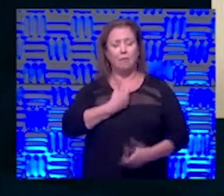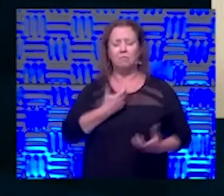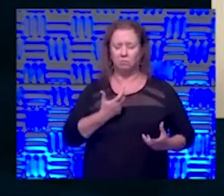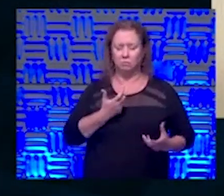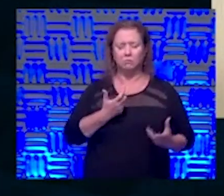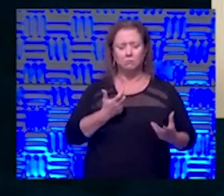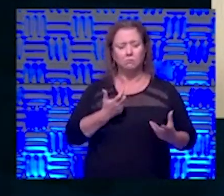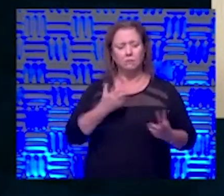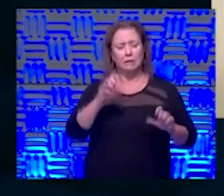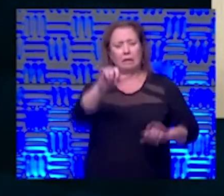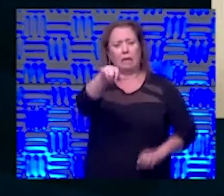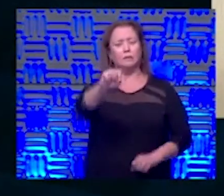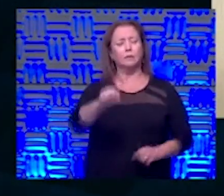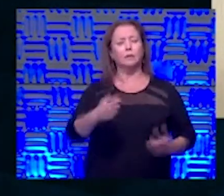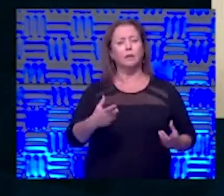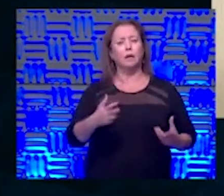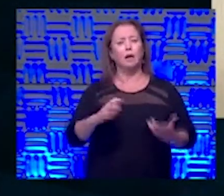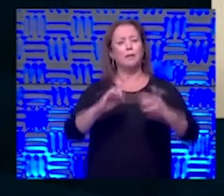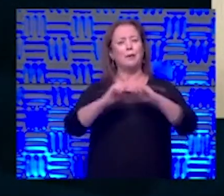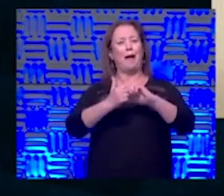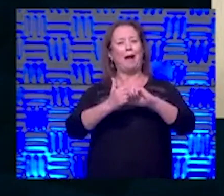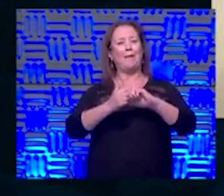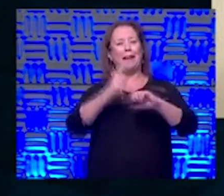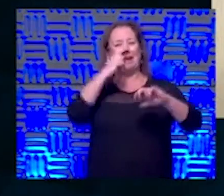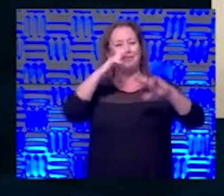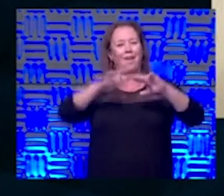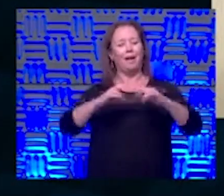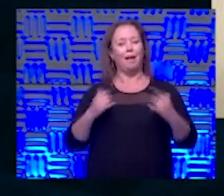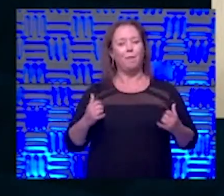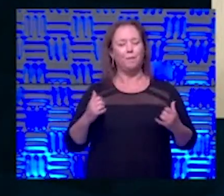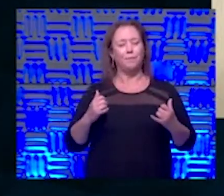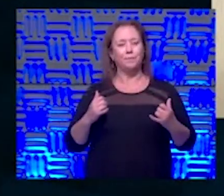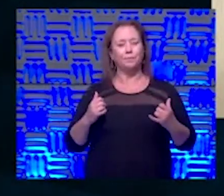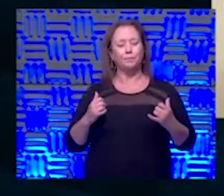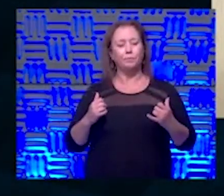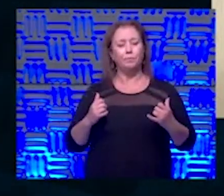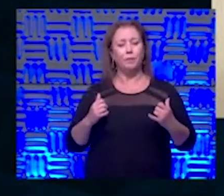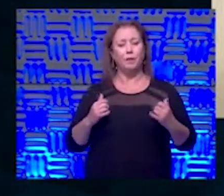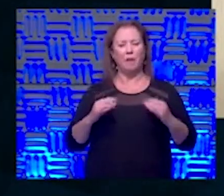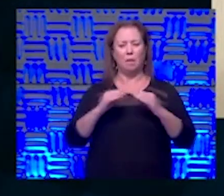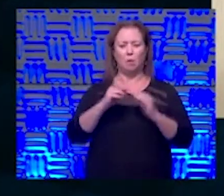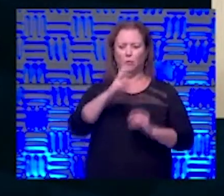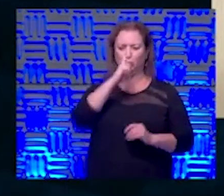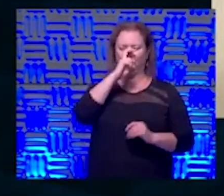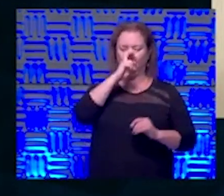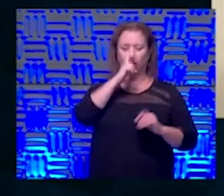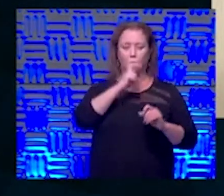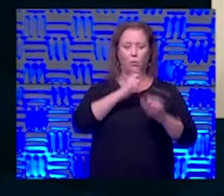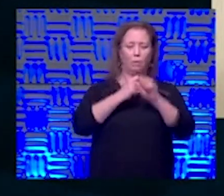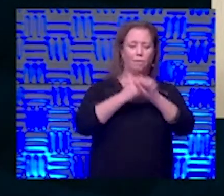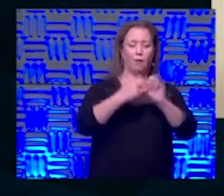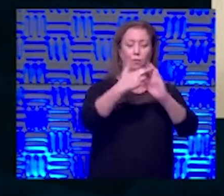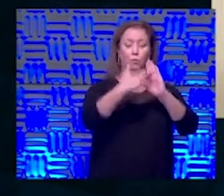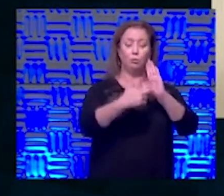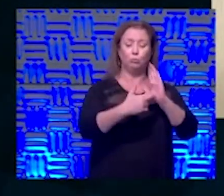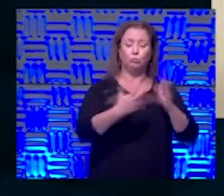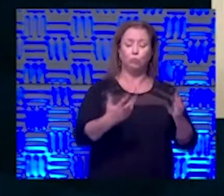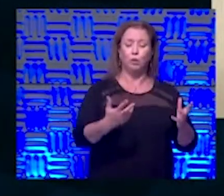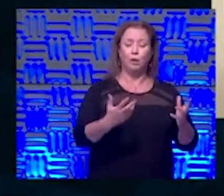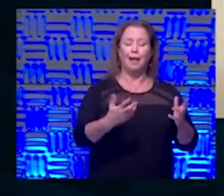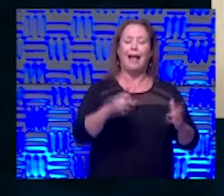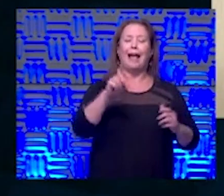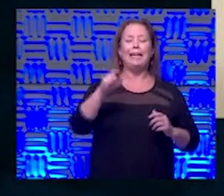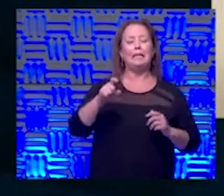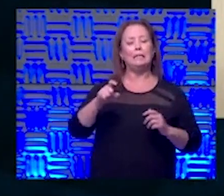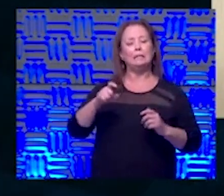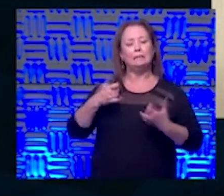yes. And so then what can I do to have fun? If I am more rigid with following these rules, I need to find some ways to have fun that meet